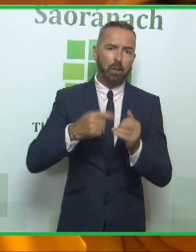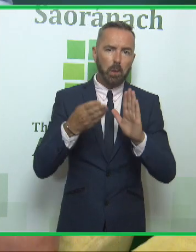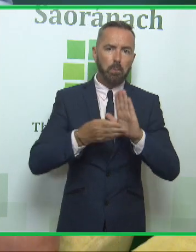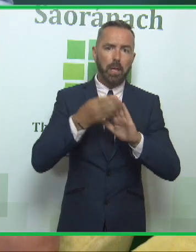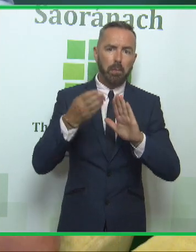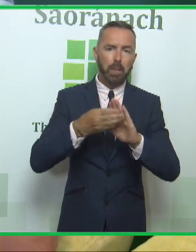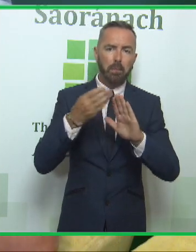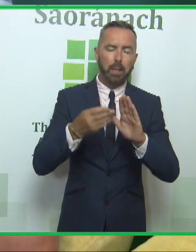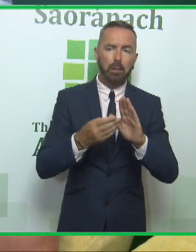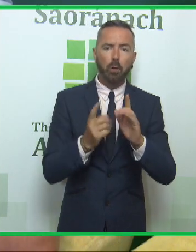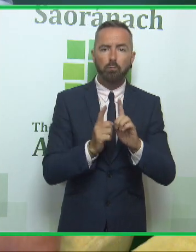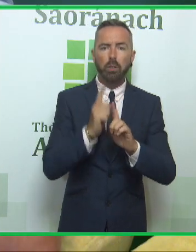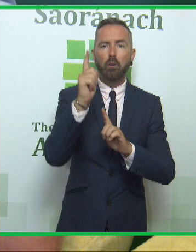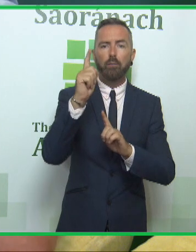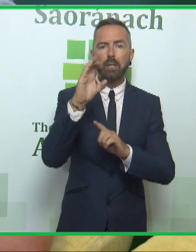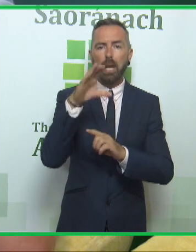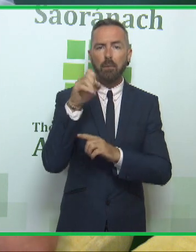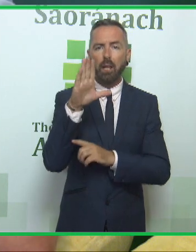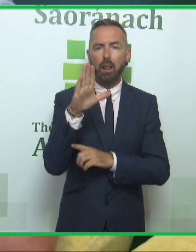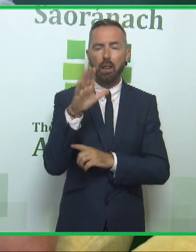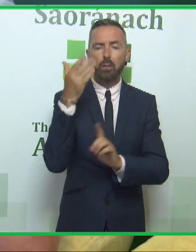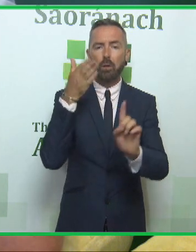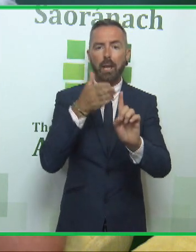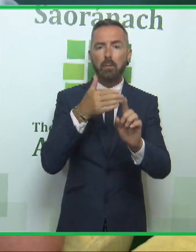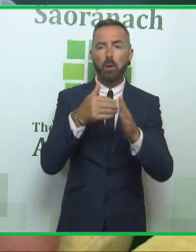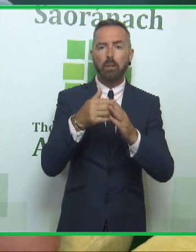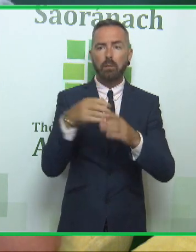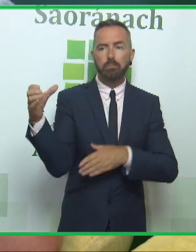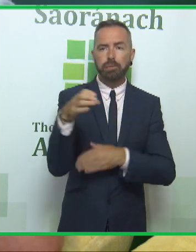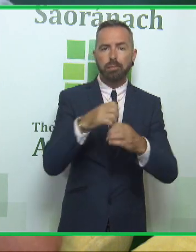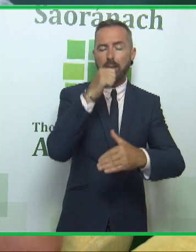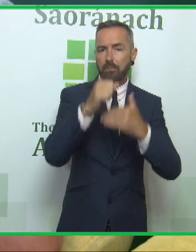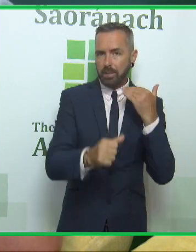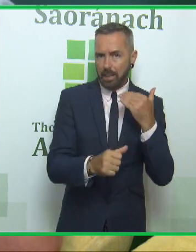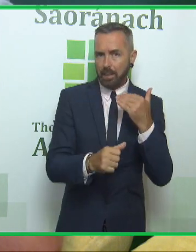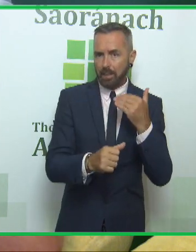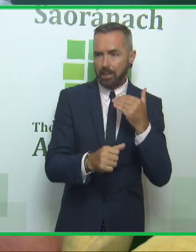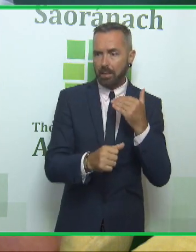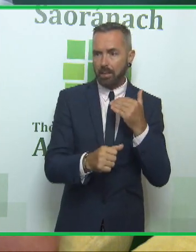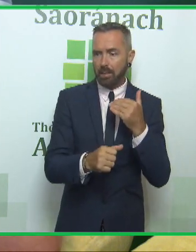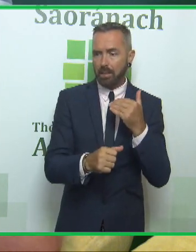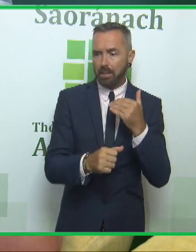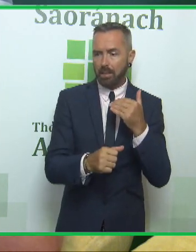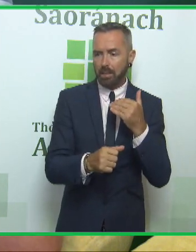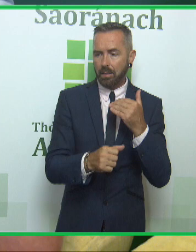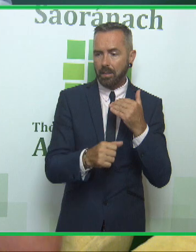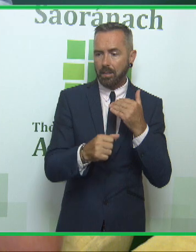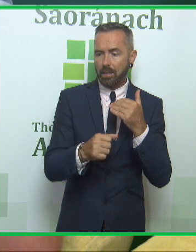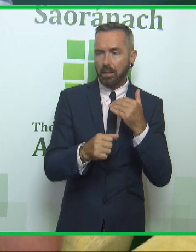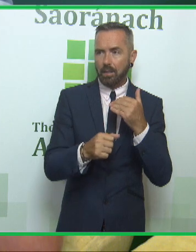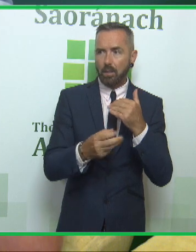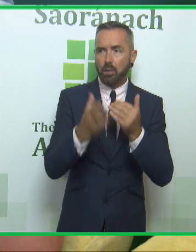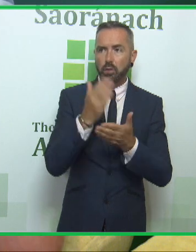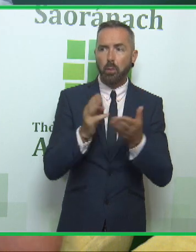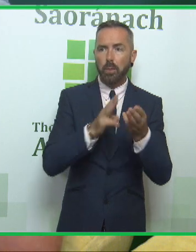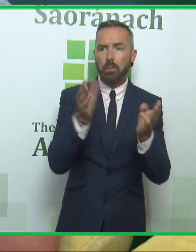capital with them. So the goal then is to try and have them in every day, get them, like literally some of it is that some people